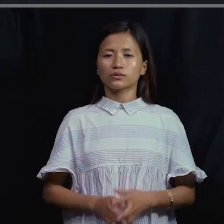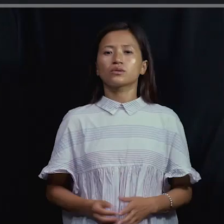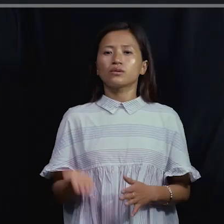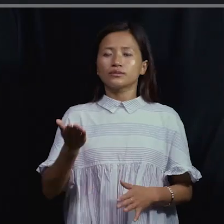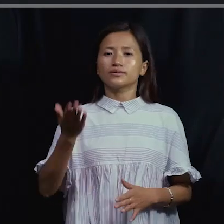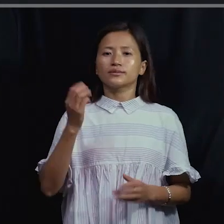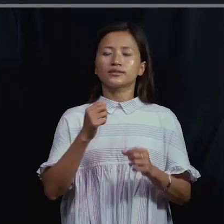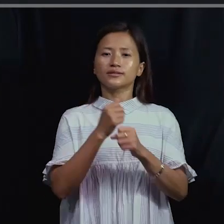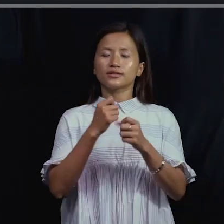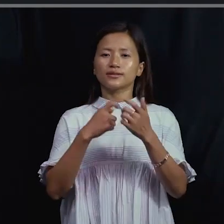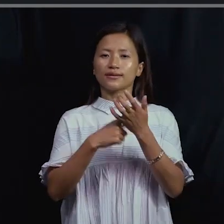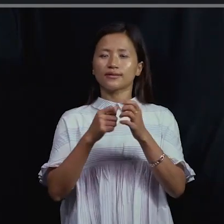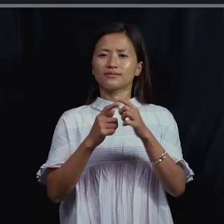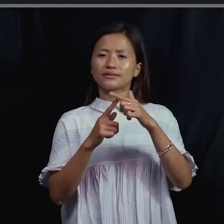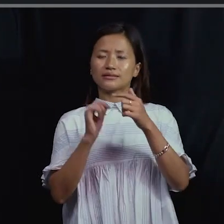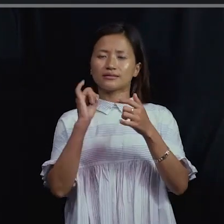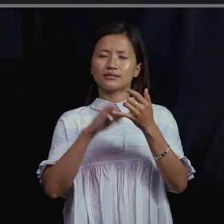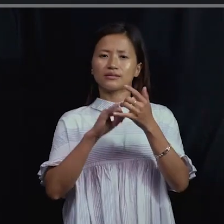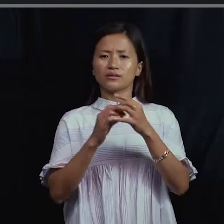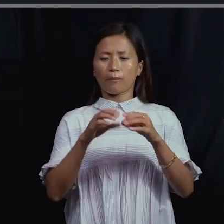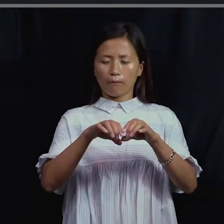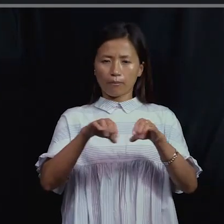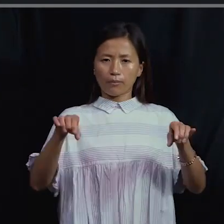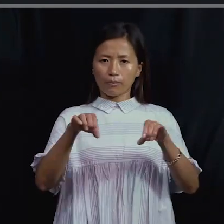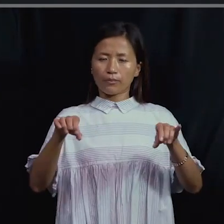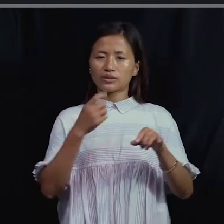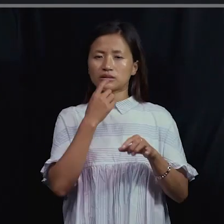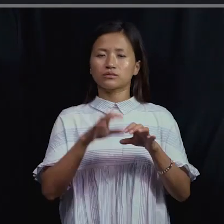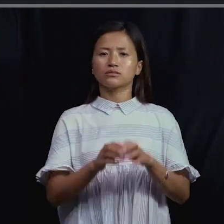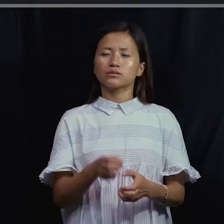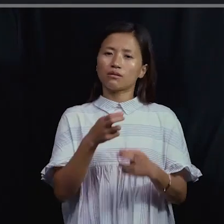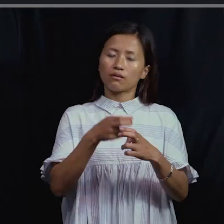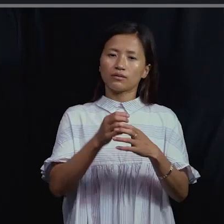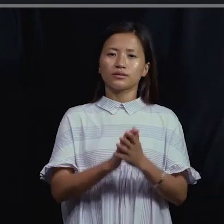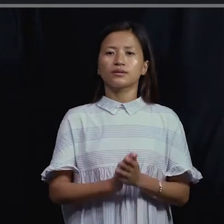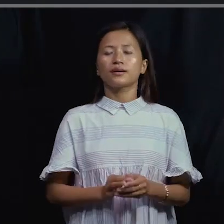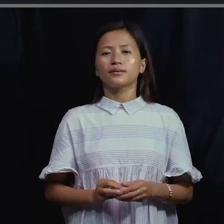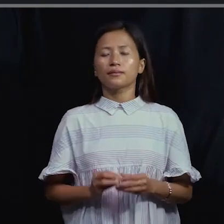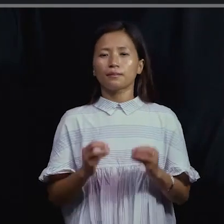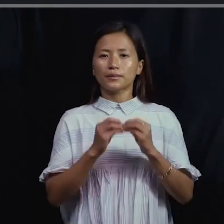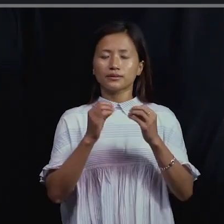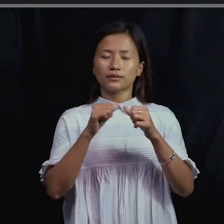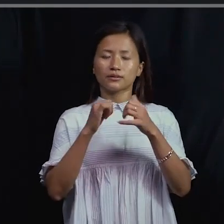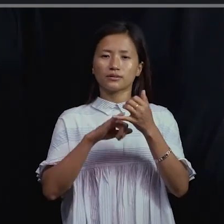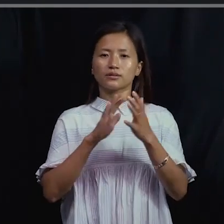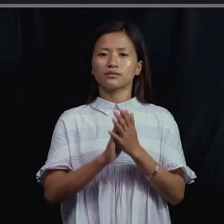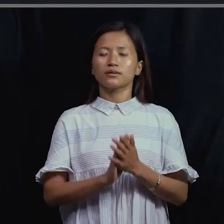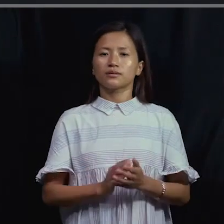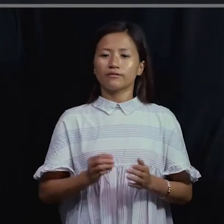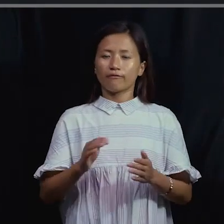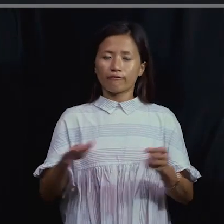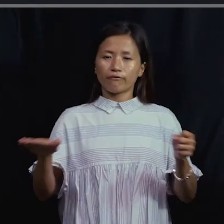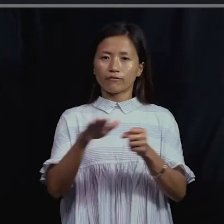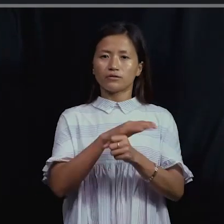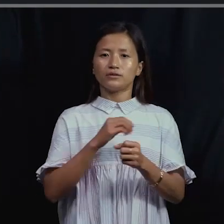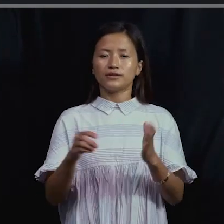the glands, the tissues, the bones also harden in the body. So basically you are fully developed